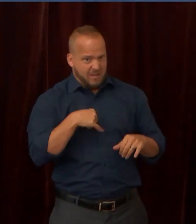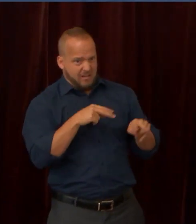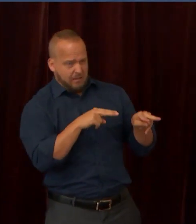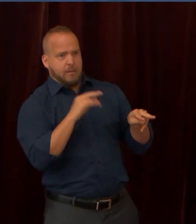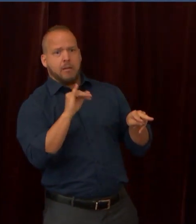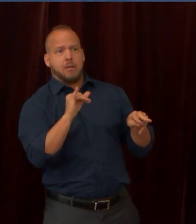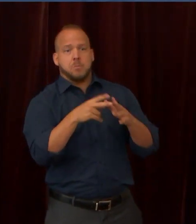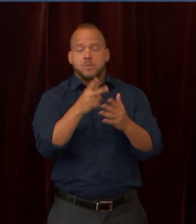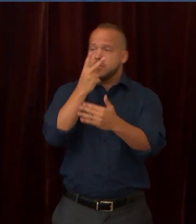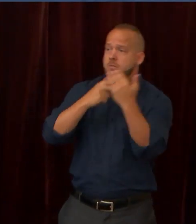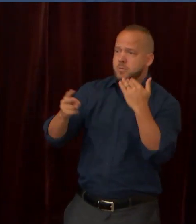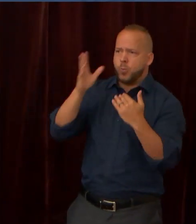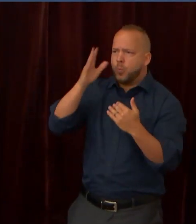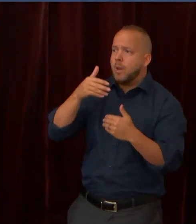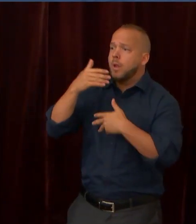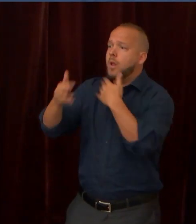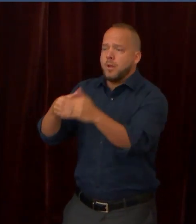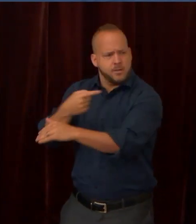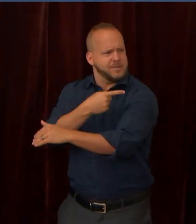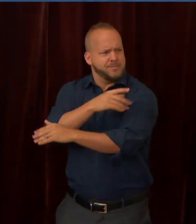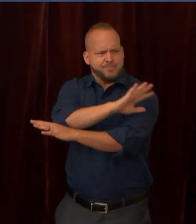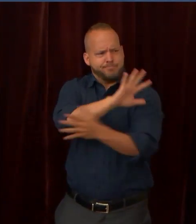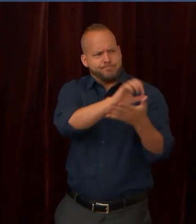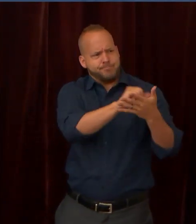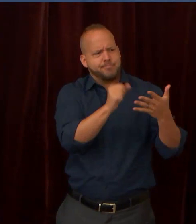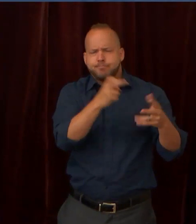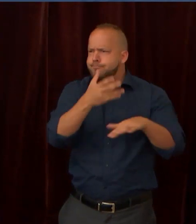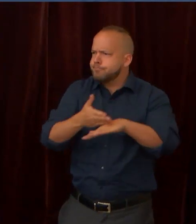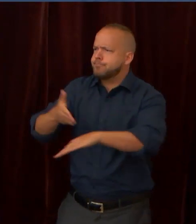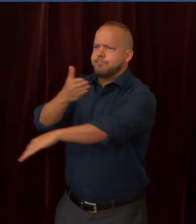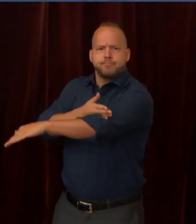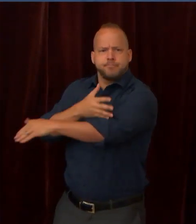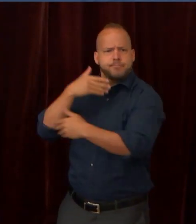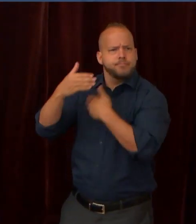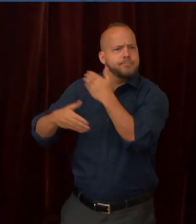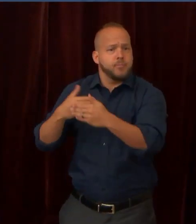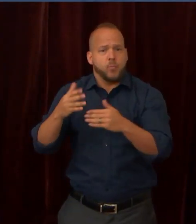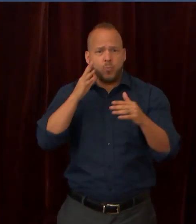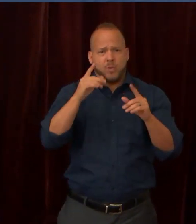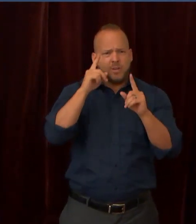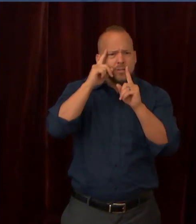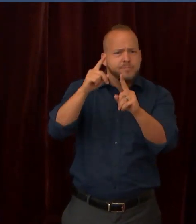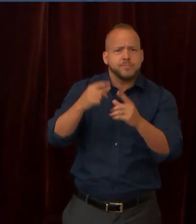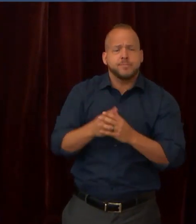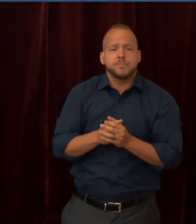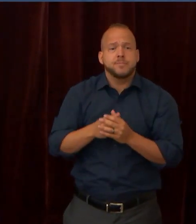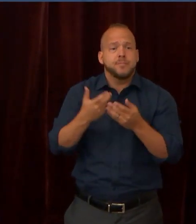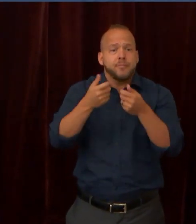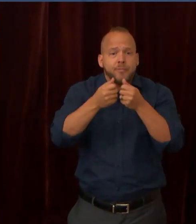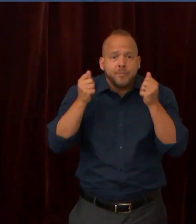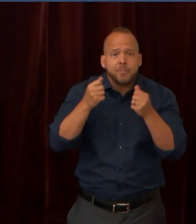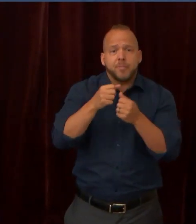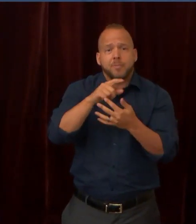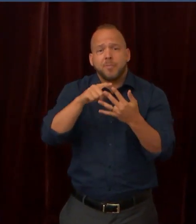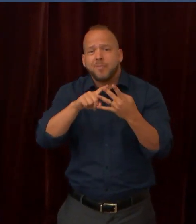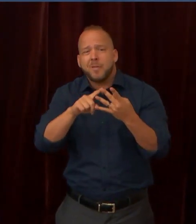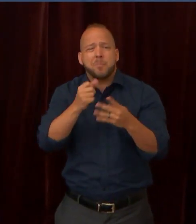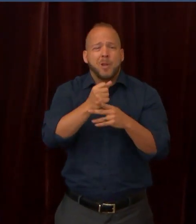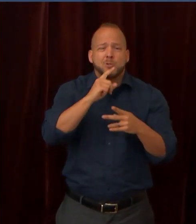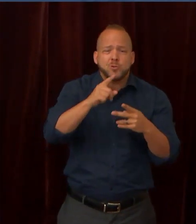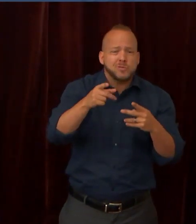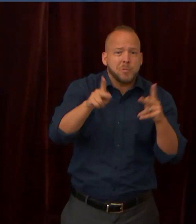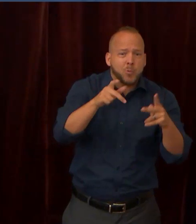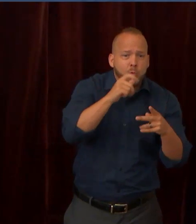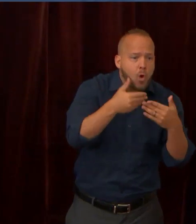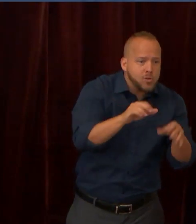including those in prison or detention, those who lost their income, those who are not covered by relief packages, the